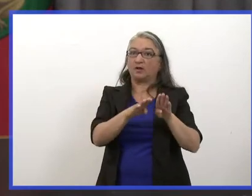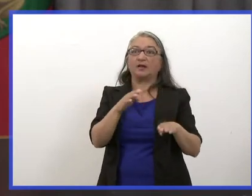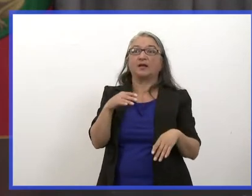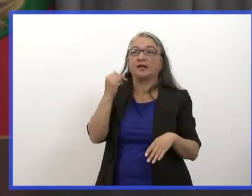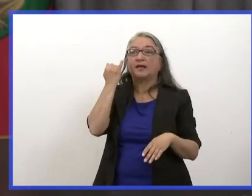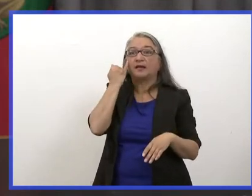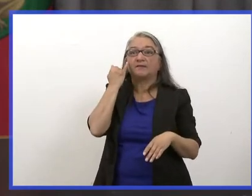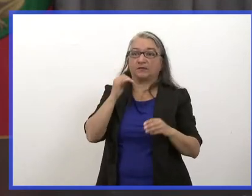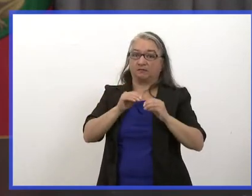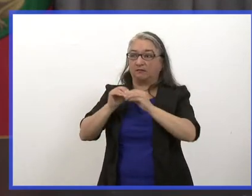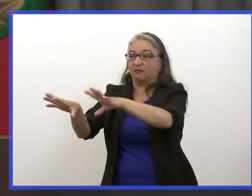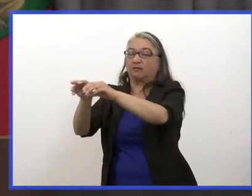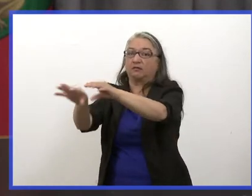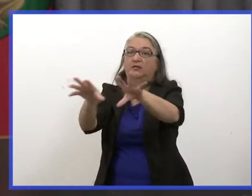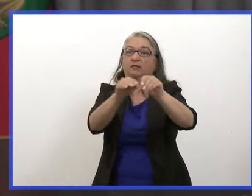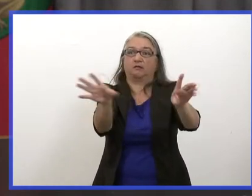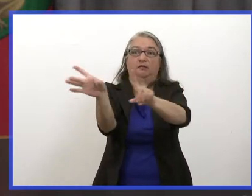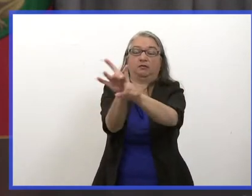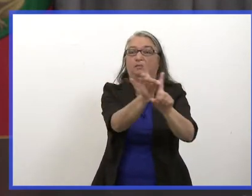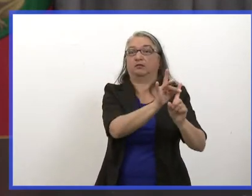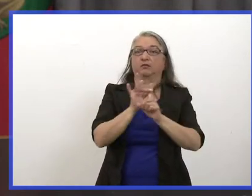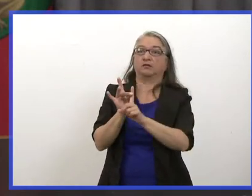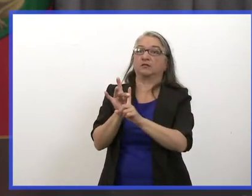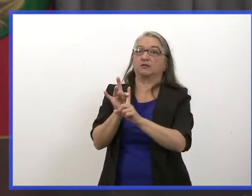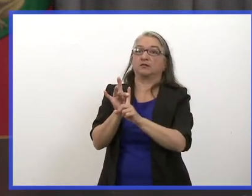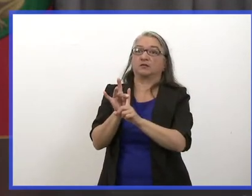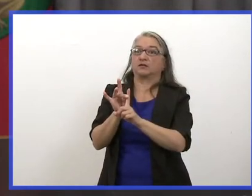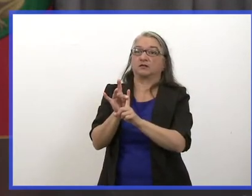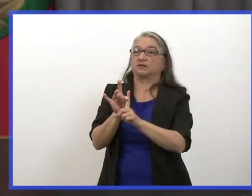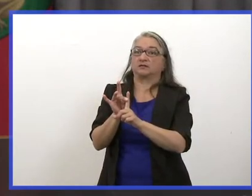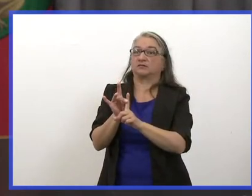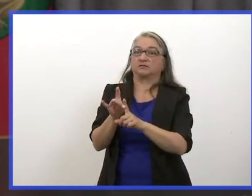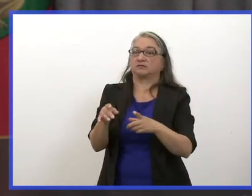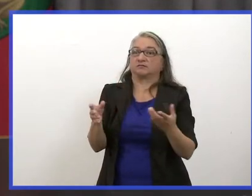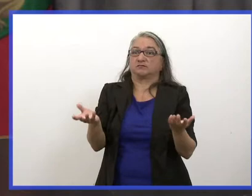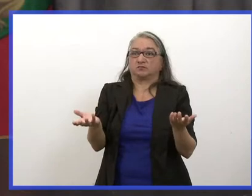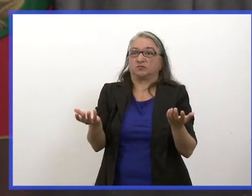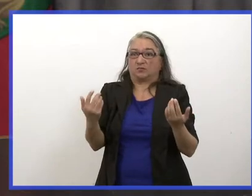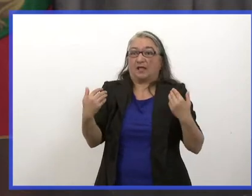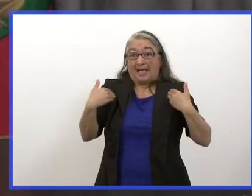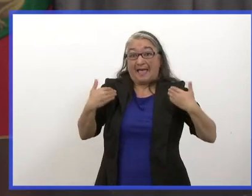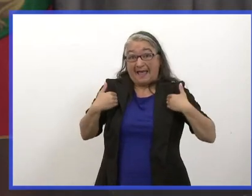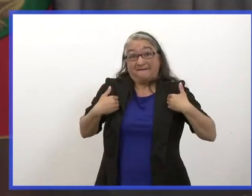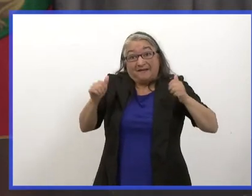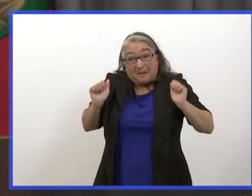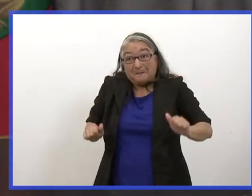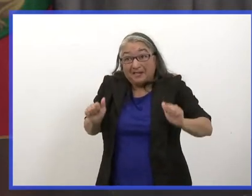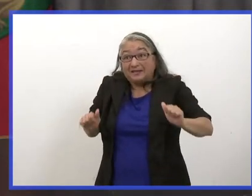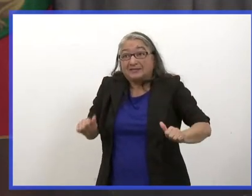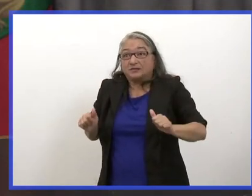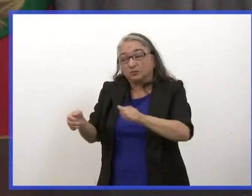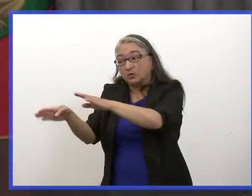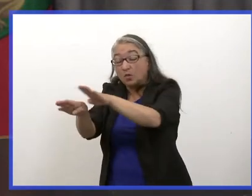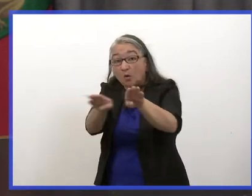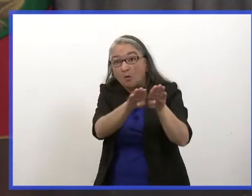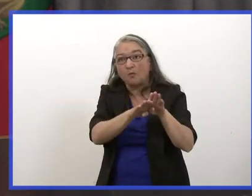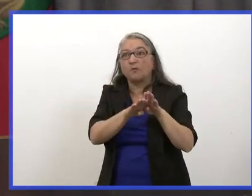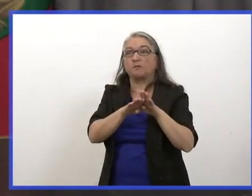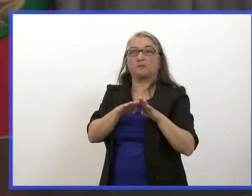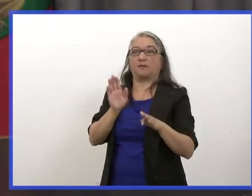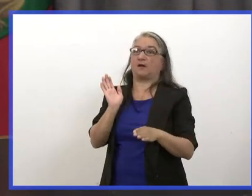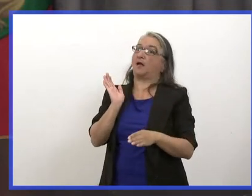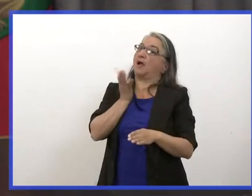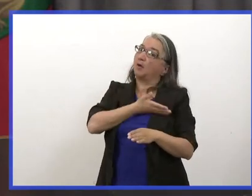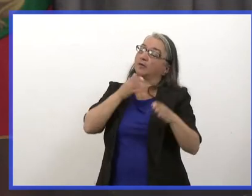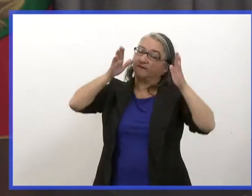didn't wait on it. We've always had that ability. It's been utilized, but we've really shifted the focus. Rather than